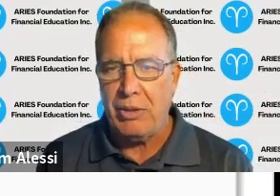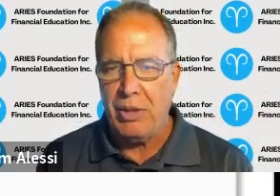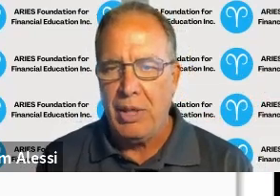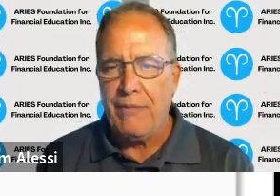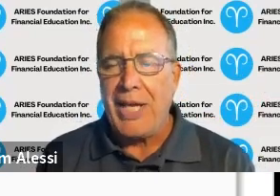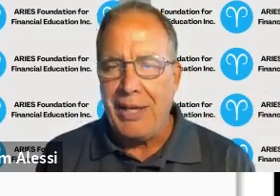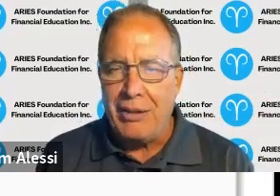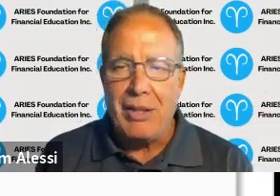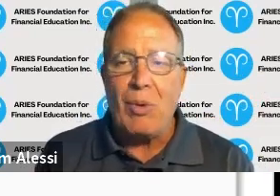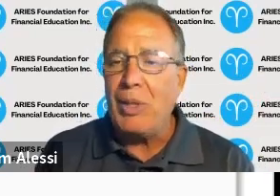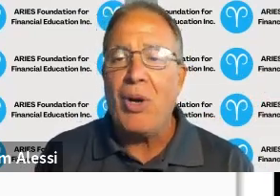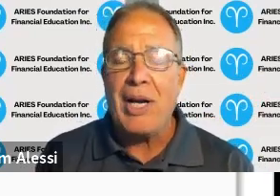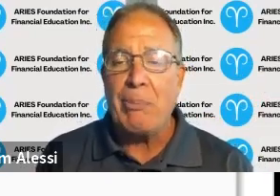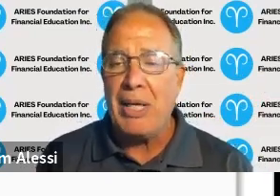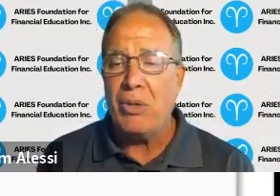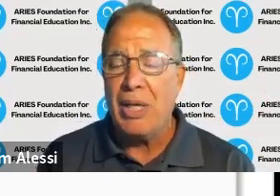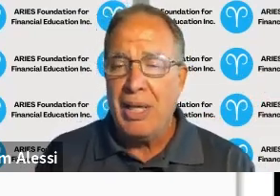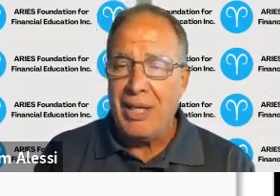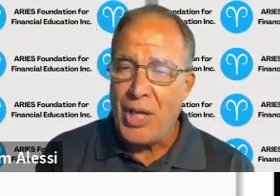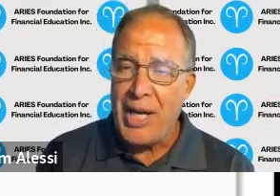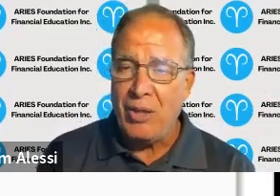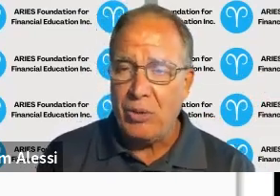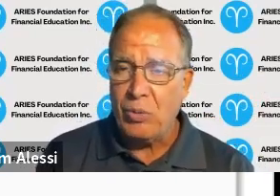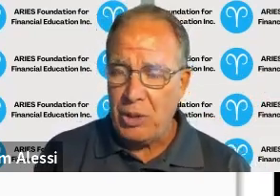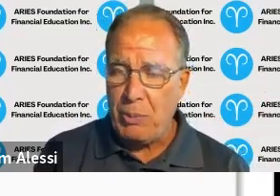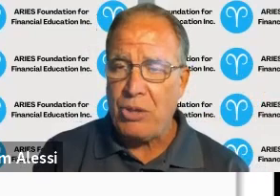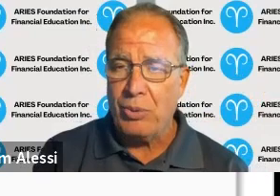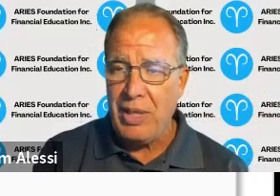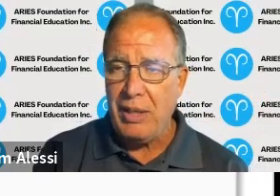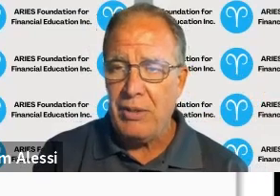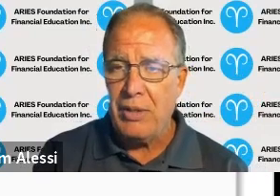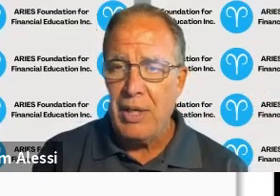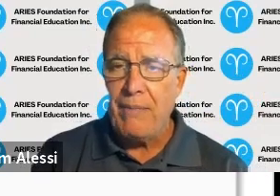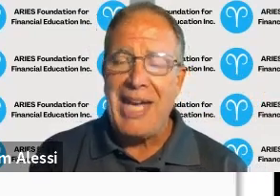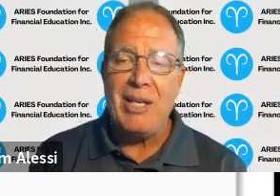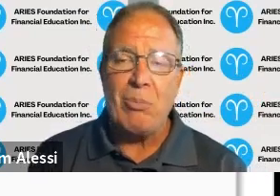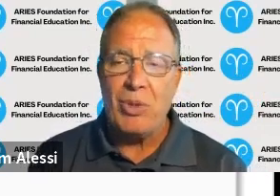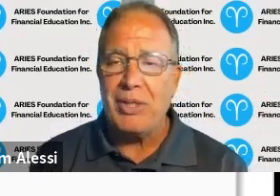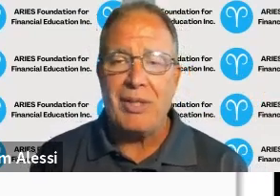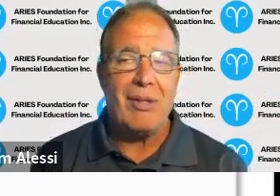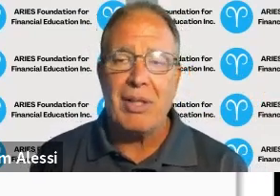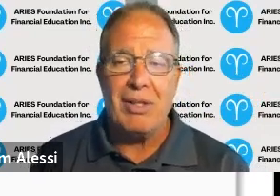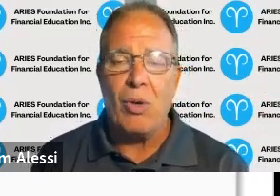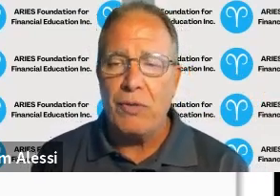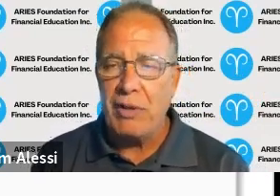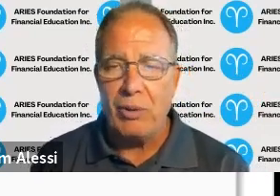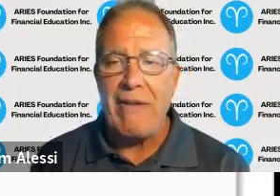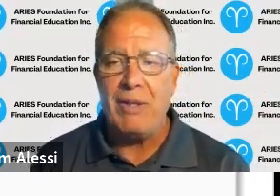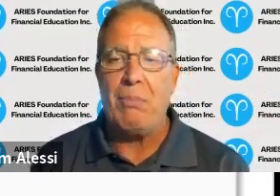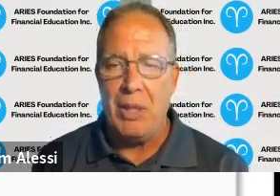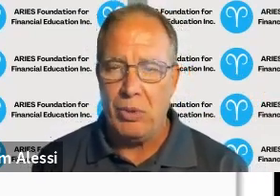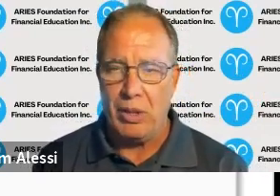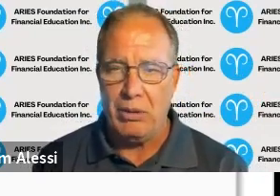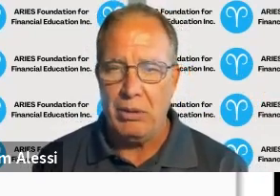26%. And when we talk about a child with special needs, that number is, it's over